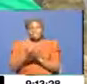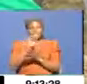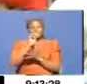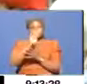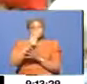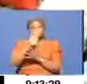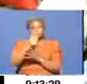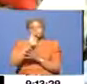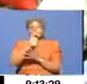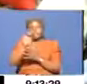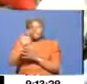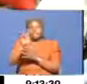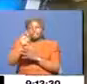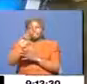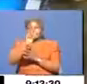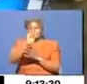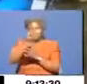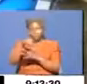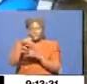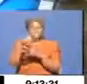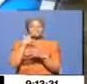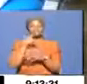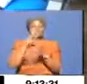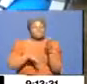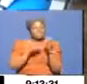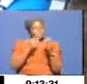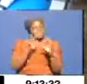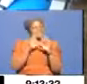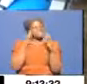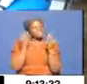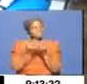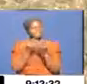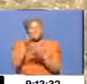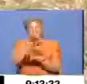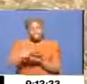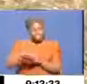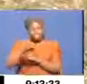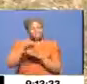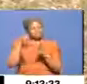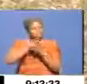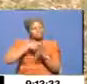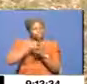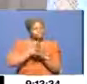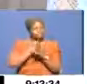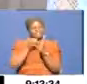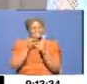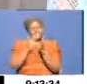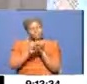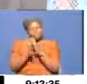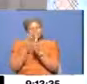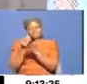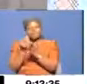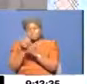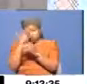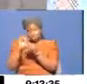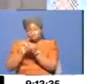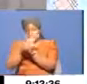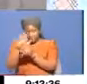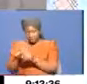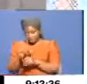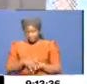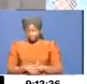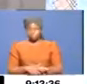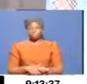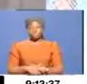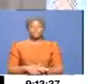many families in the area are struggling financially due to COVID-19 disruptions. Tunaomba kama